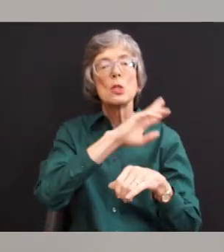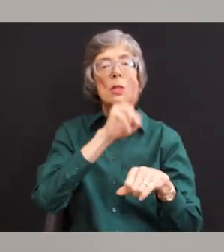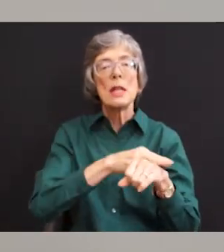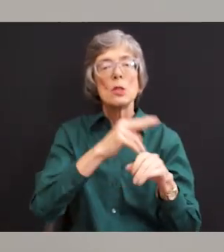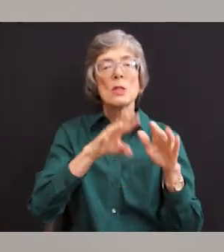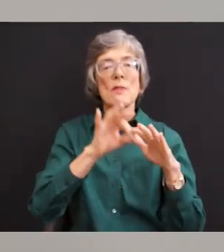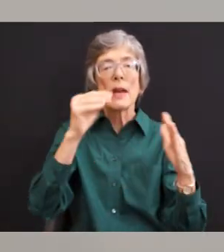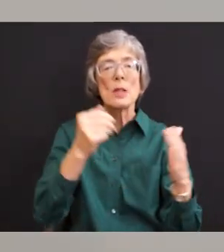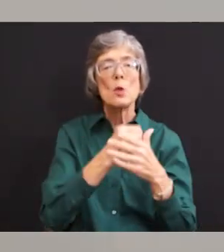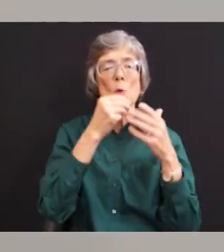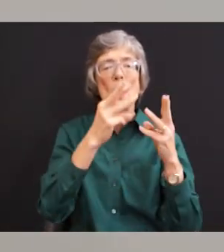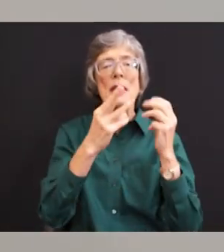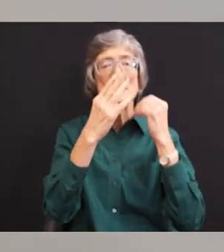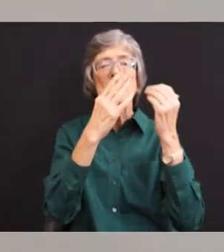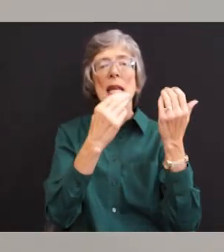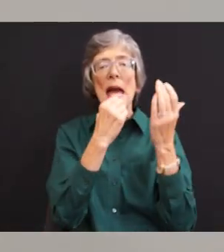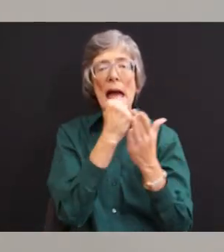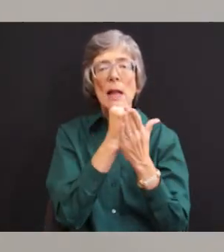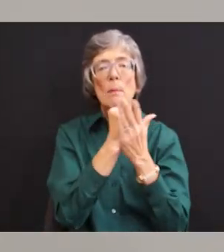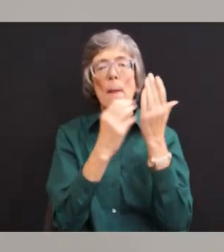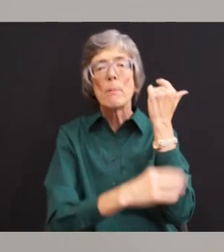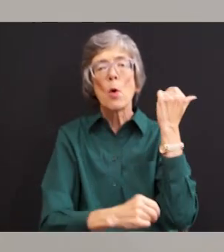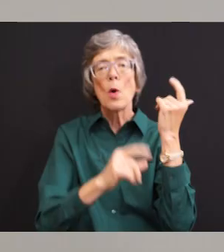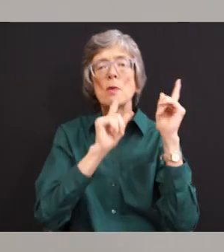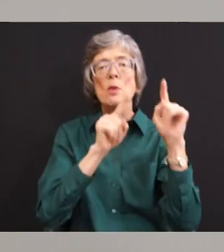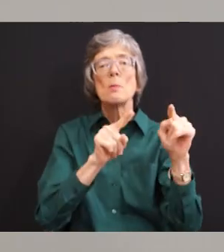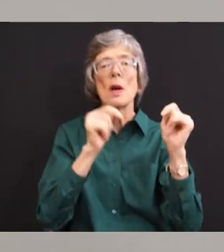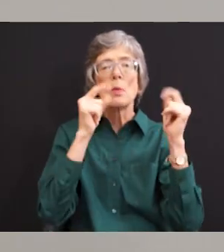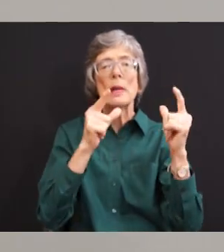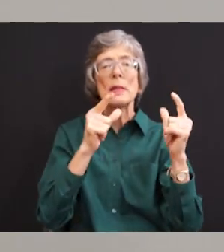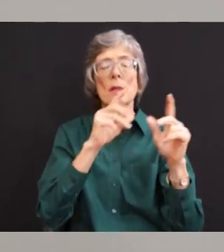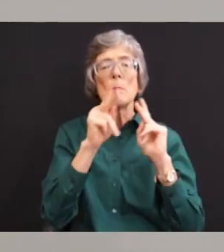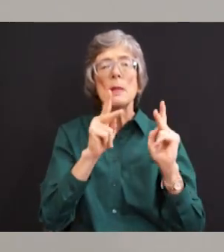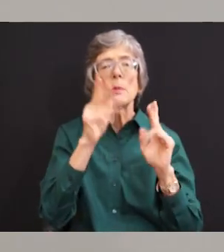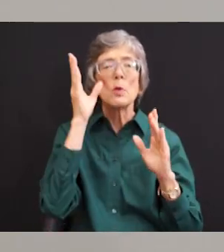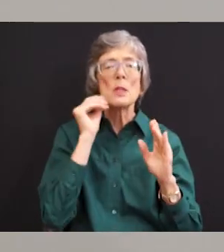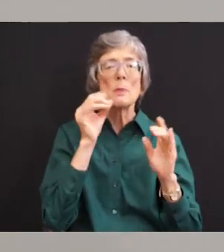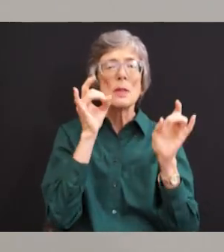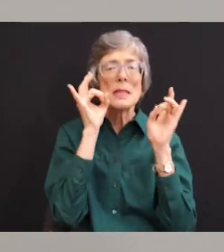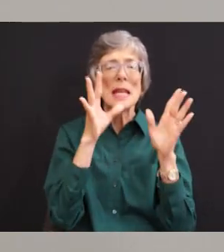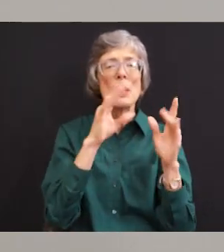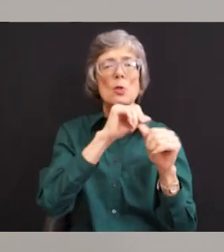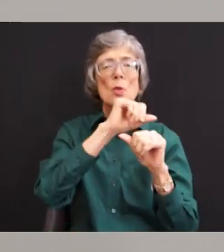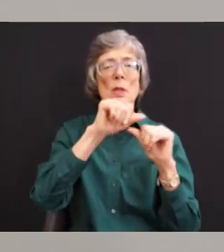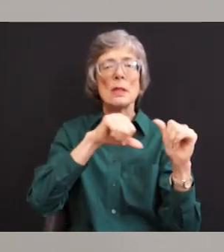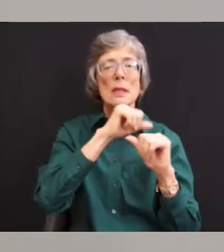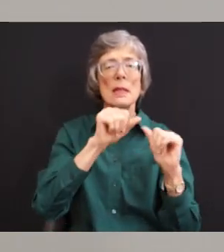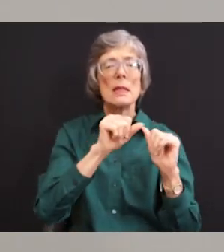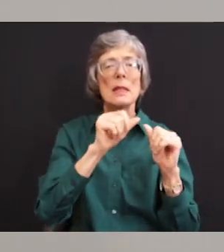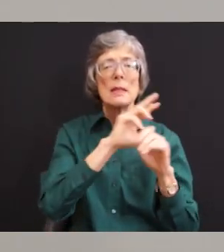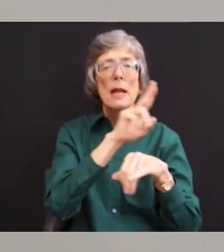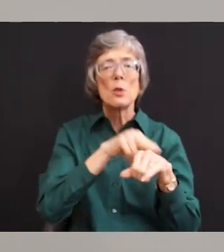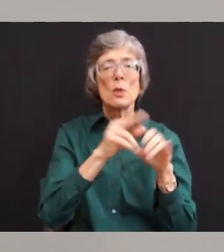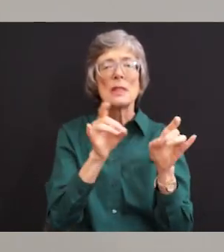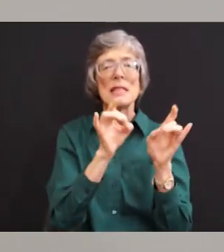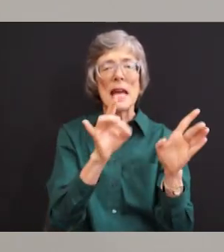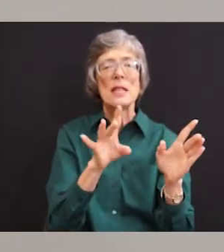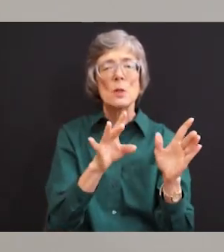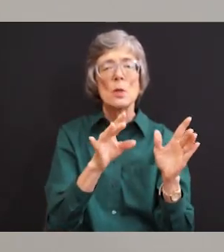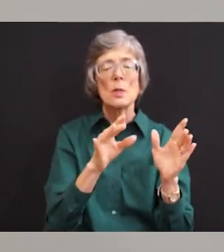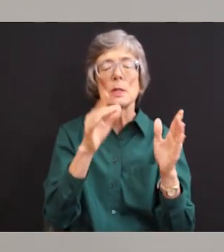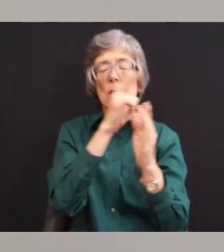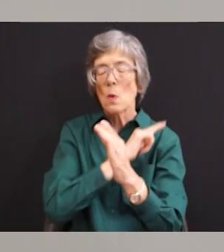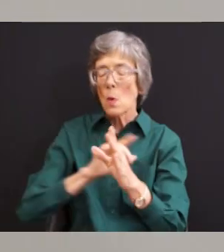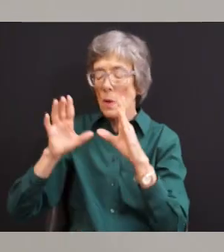in poverty and to respond quickly to the victims of natural disasters. Let us pray to the Lord.